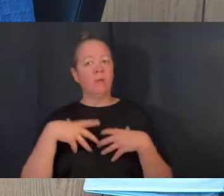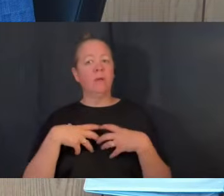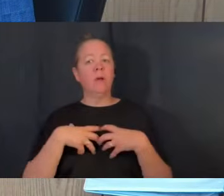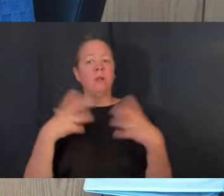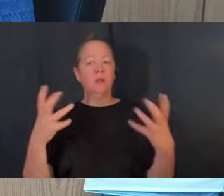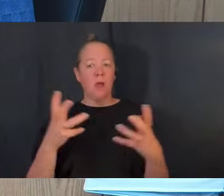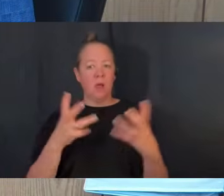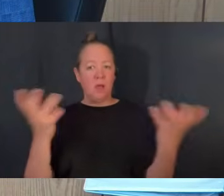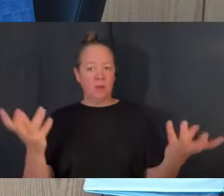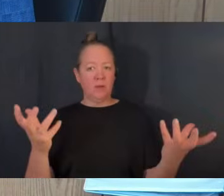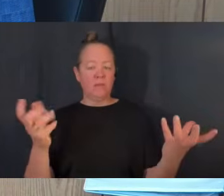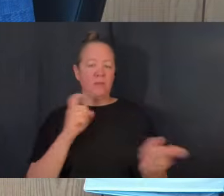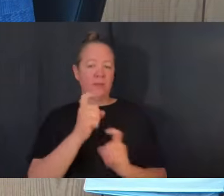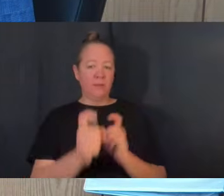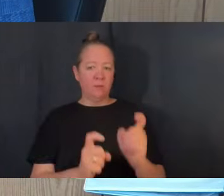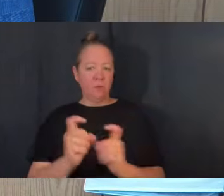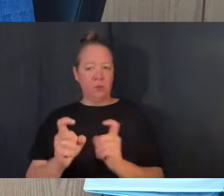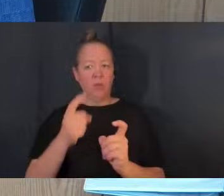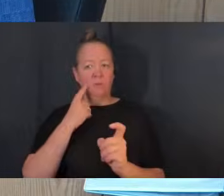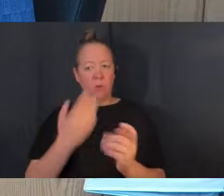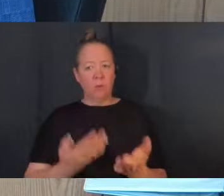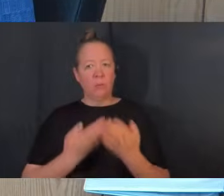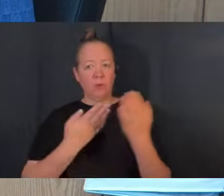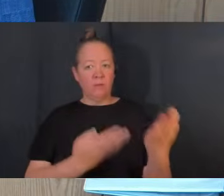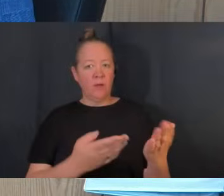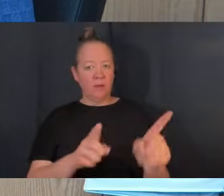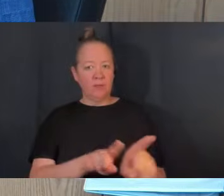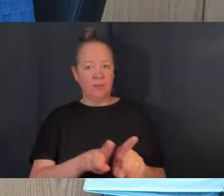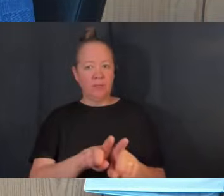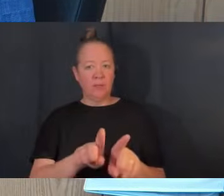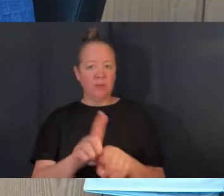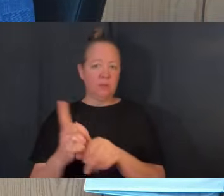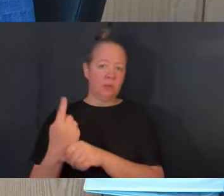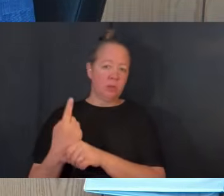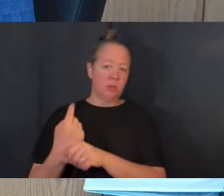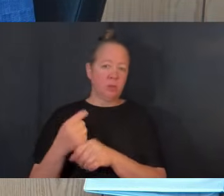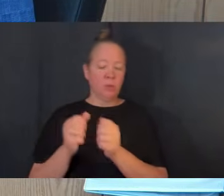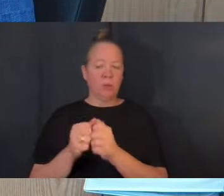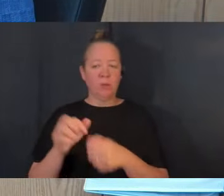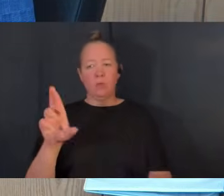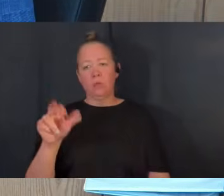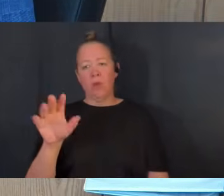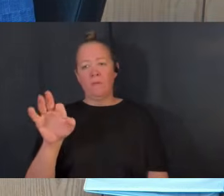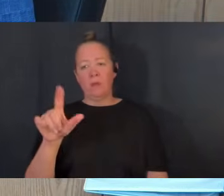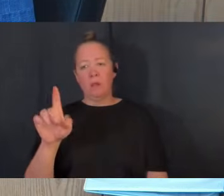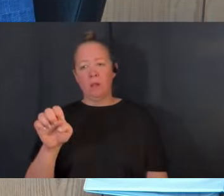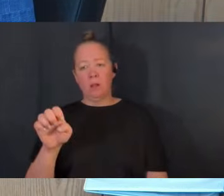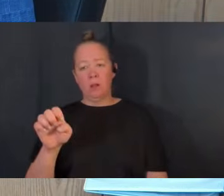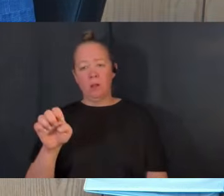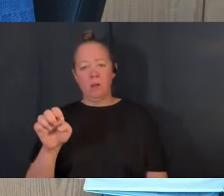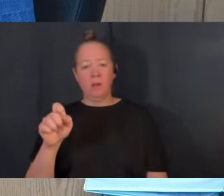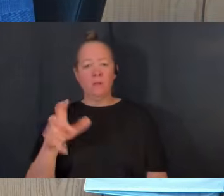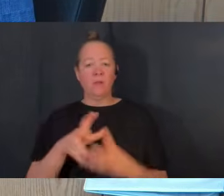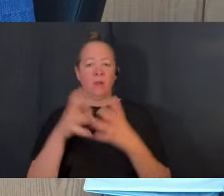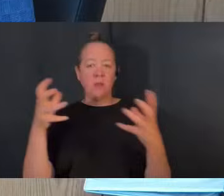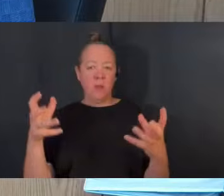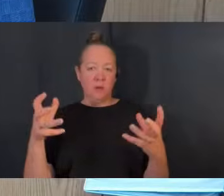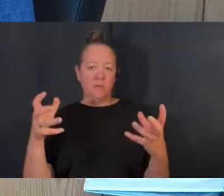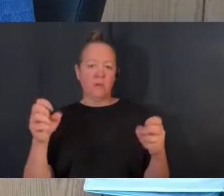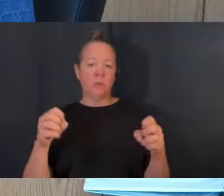provide, as we did last year with the raffle. A lot of activities for the kids and the youth as